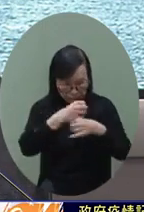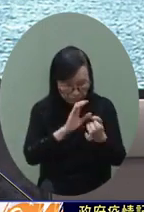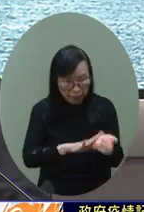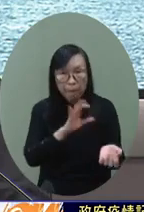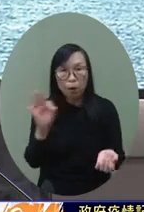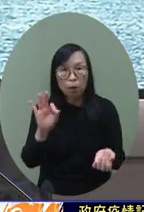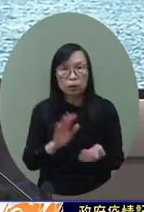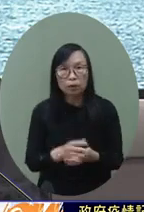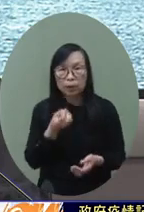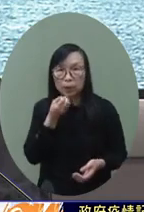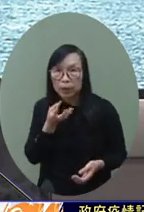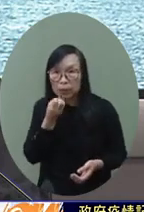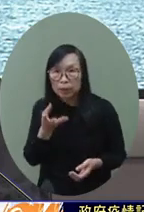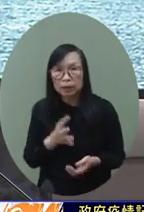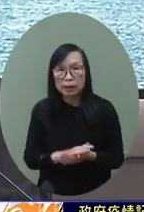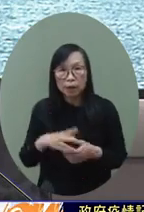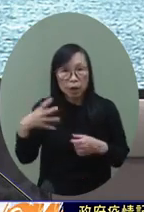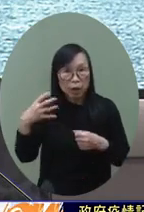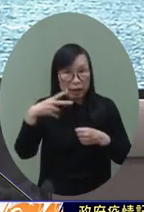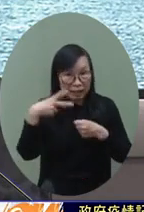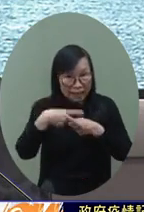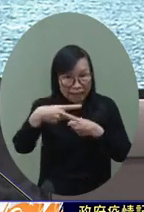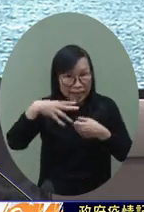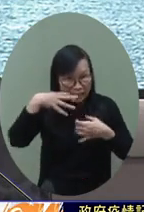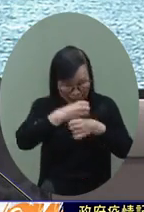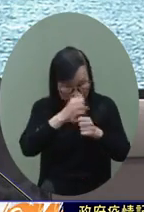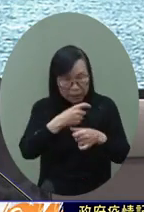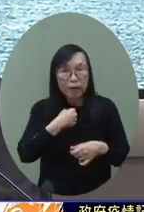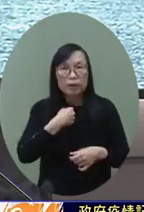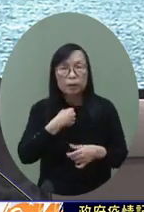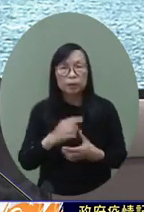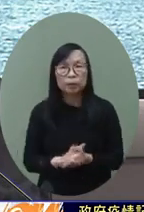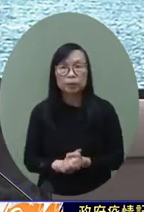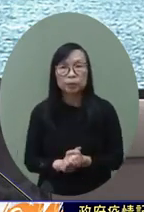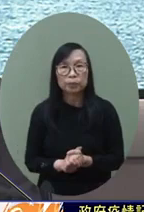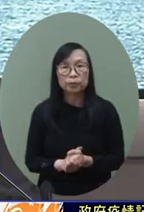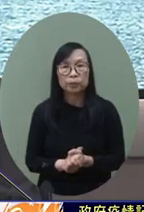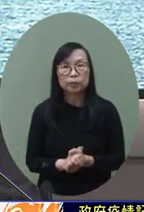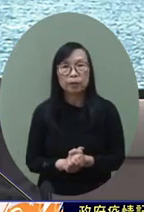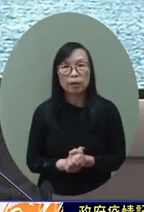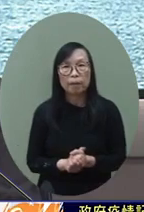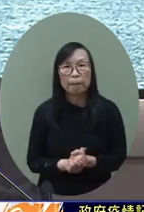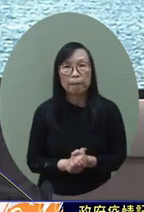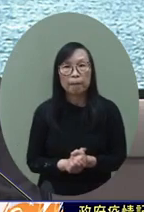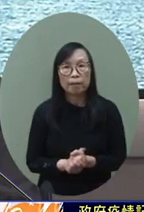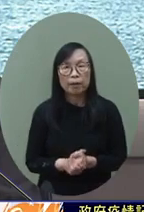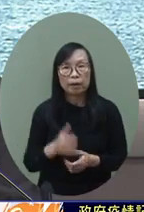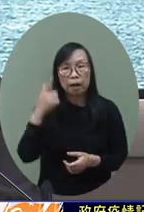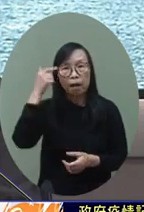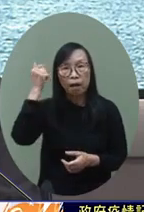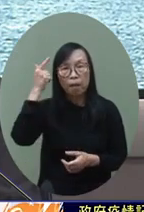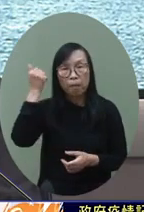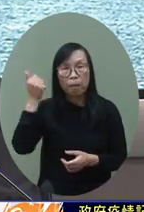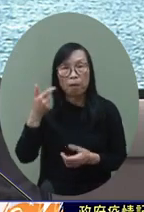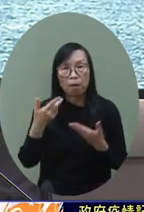of compulsory testing for that building. Of course, hopefully we can find some positive cases which